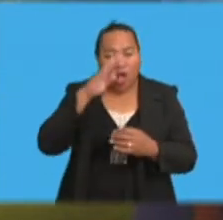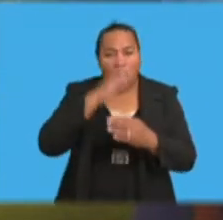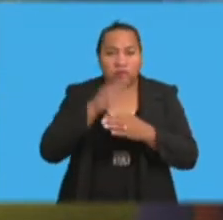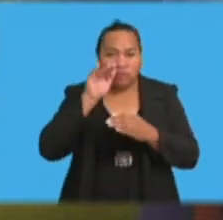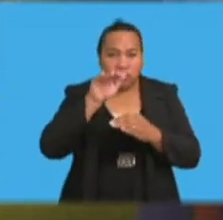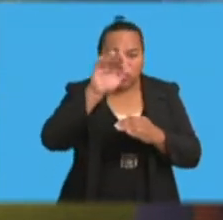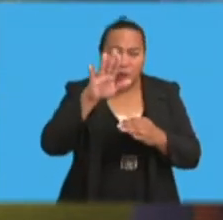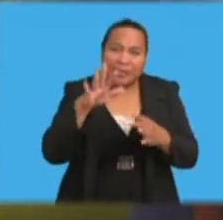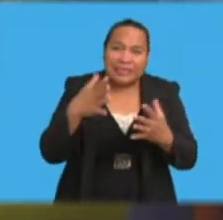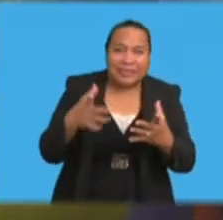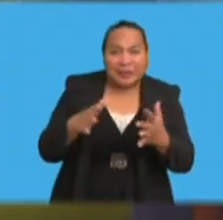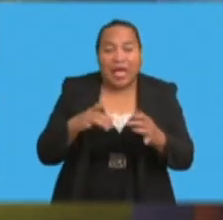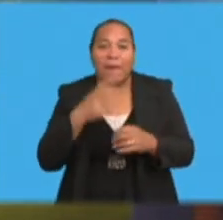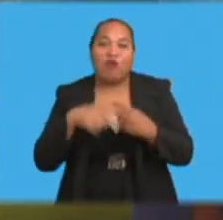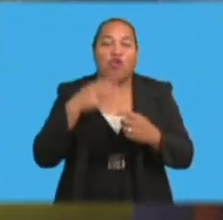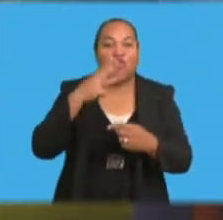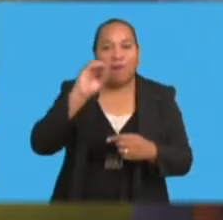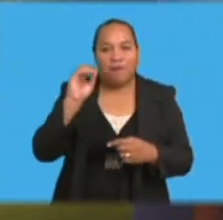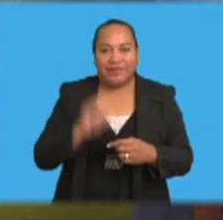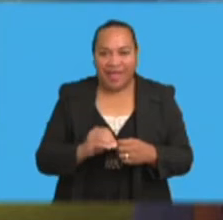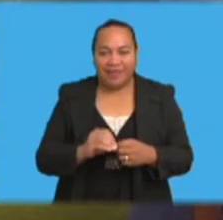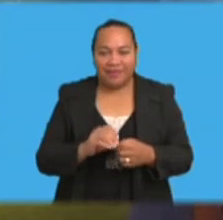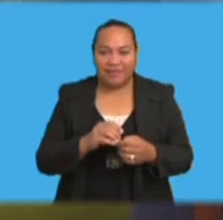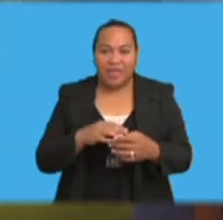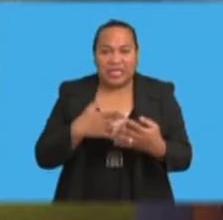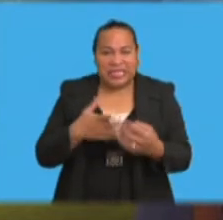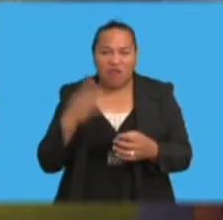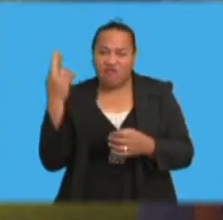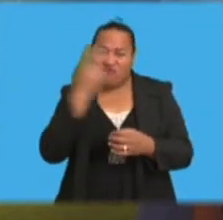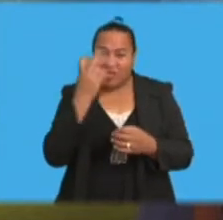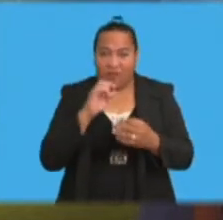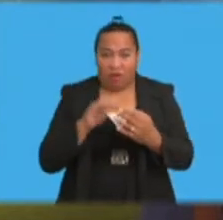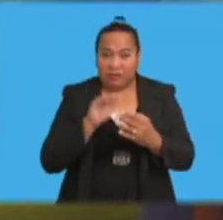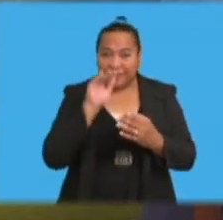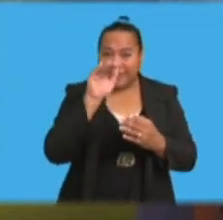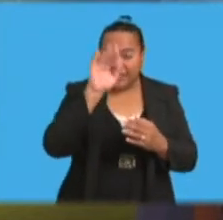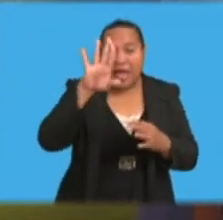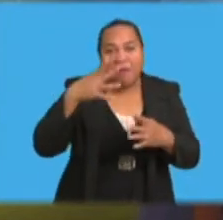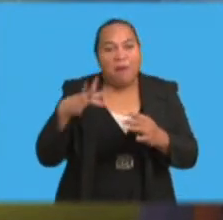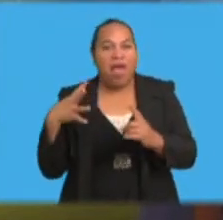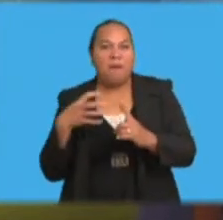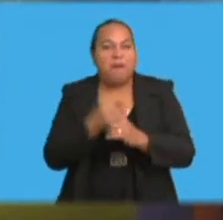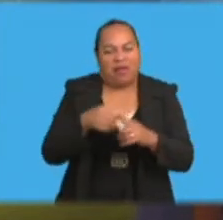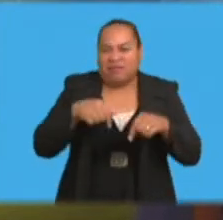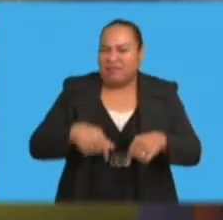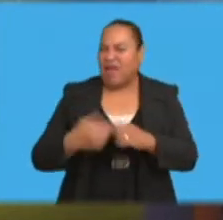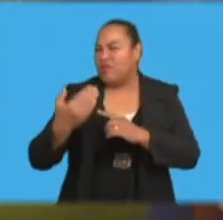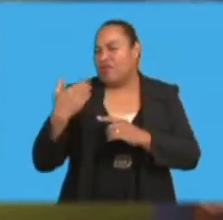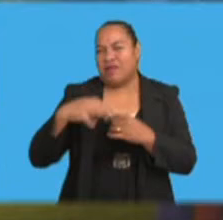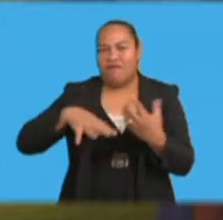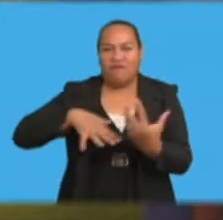an acceptable level of 3%. The main risks to this forecast, Madam Speaker, are the impact of the recent floods,